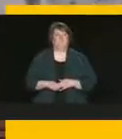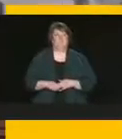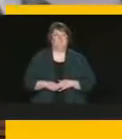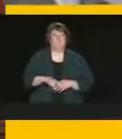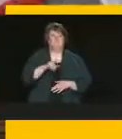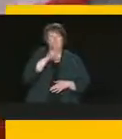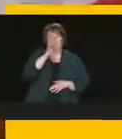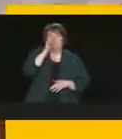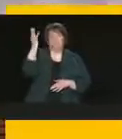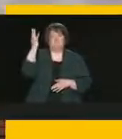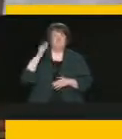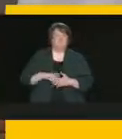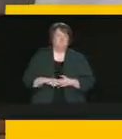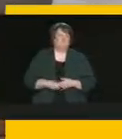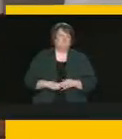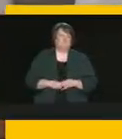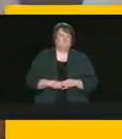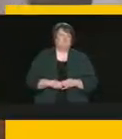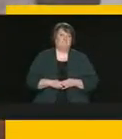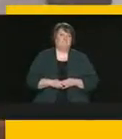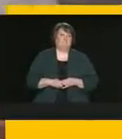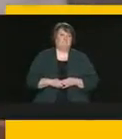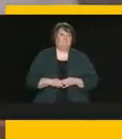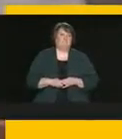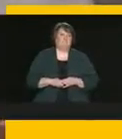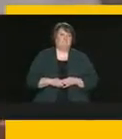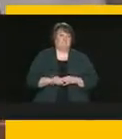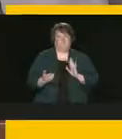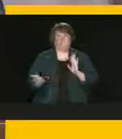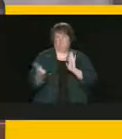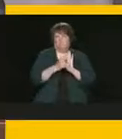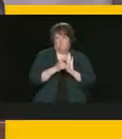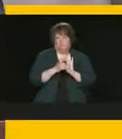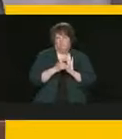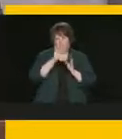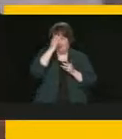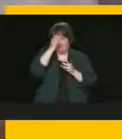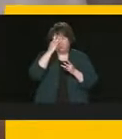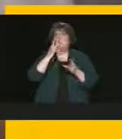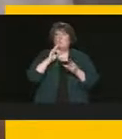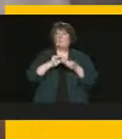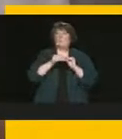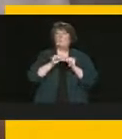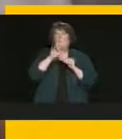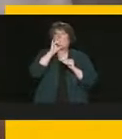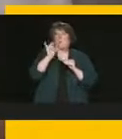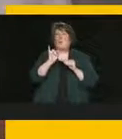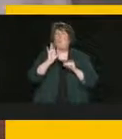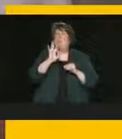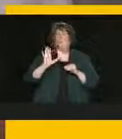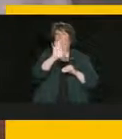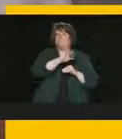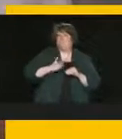Good morning. Let's start with the latest figures across Canada. Today, there are